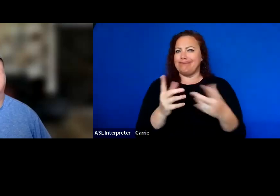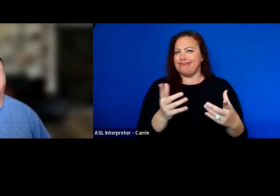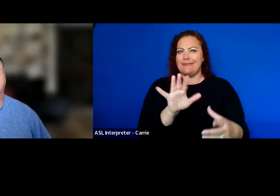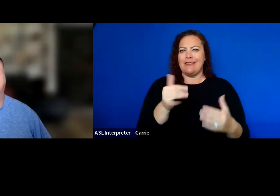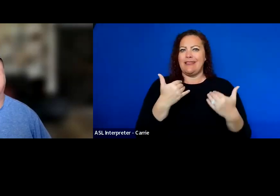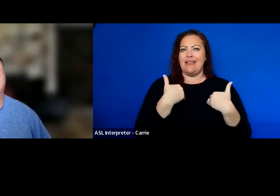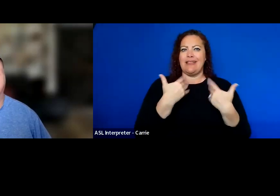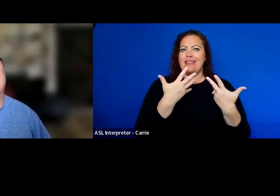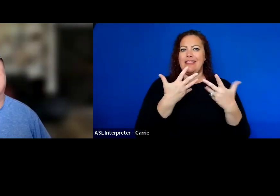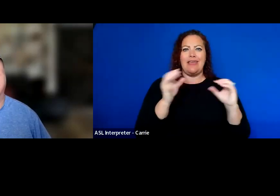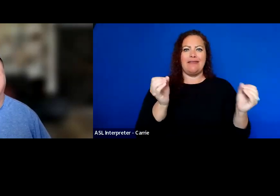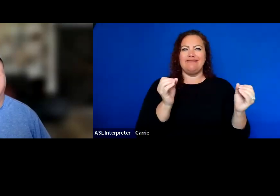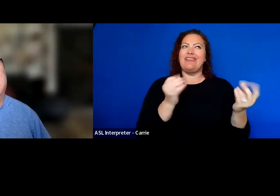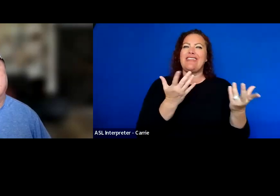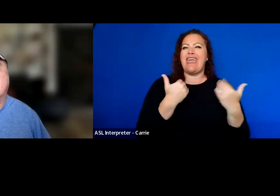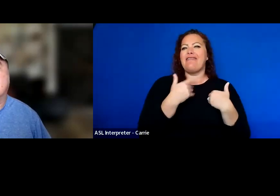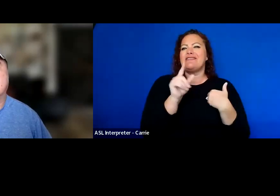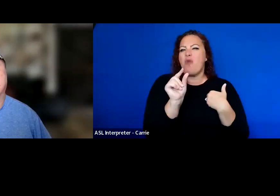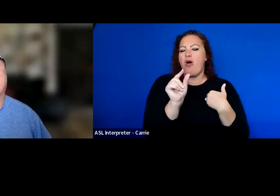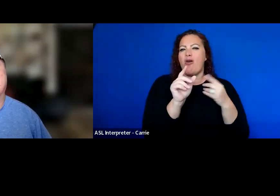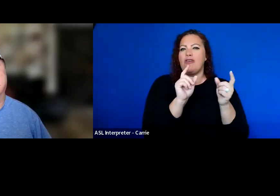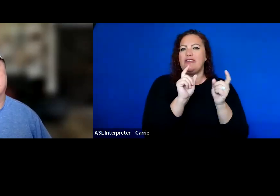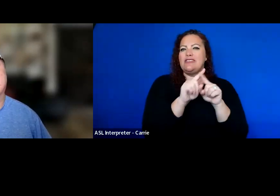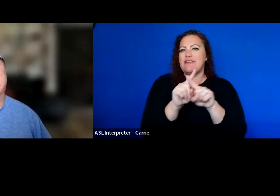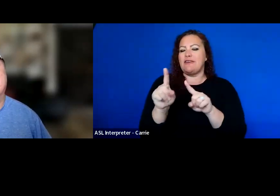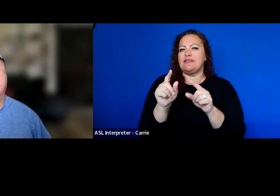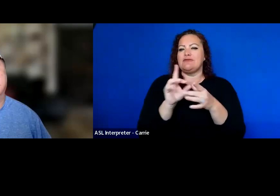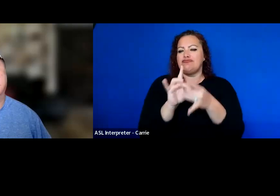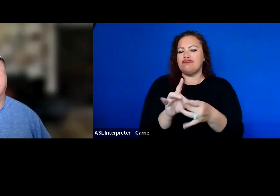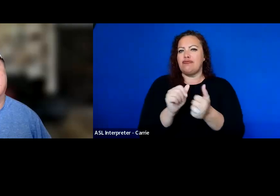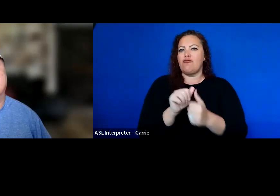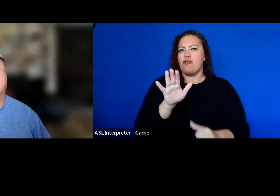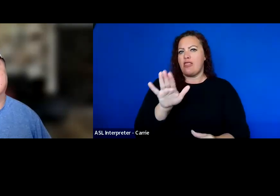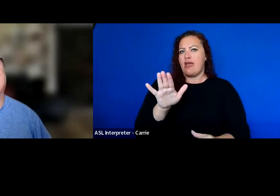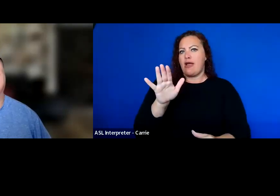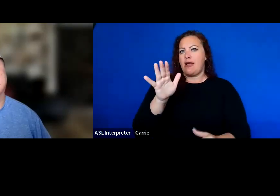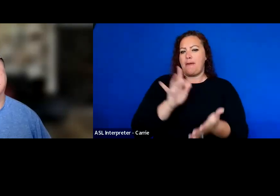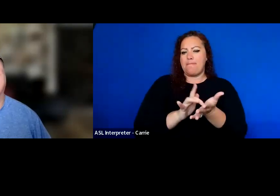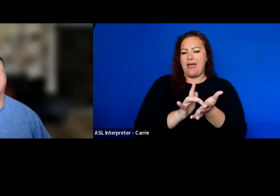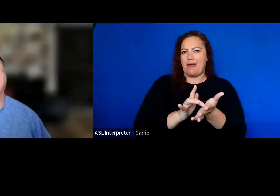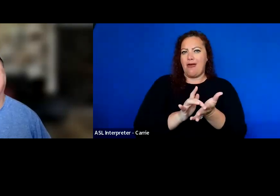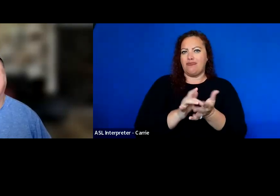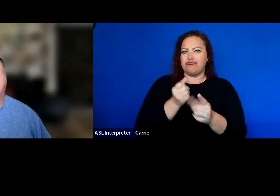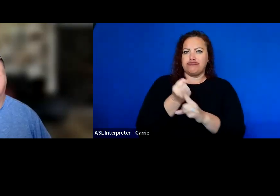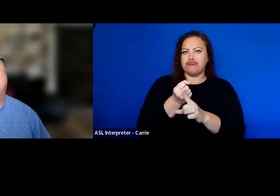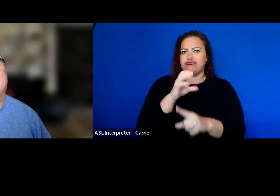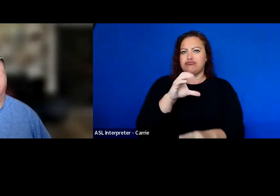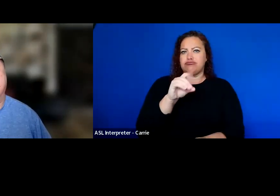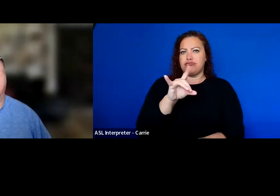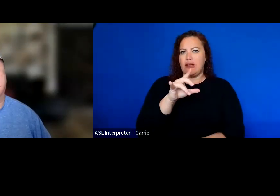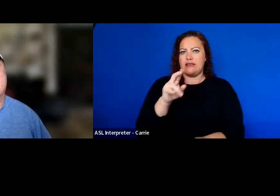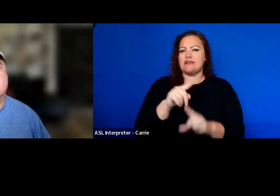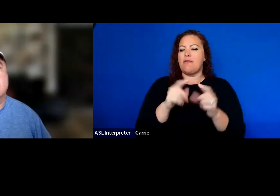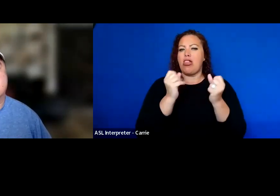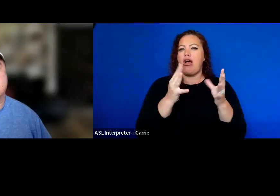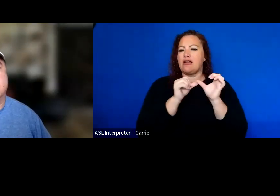just little subtle differences based on the medical condition, but a lot of it continues to be the same. So we'll point that